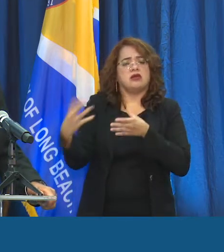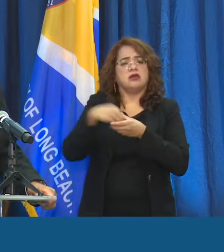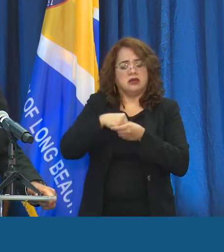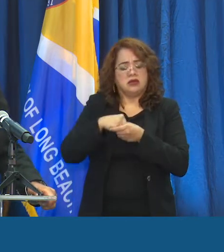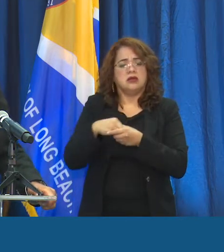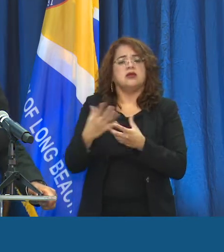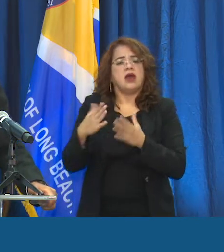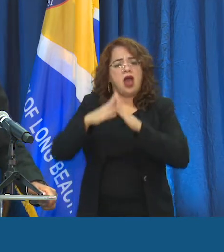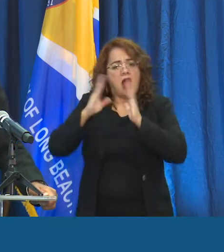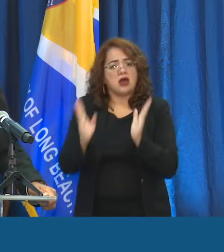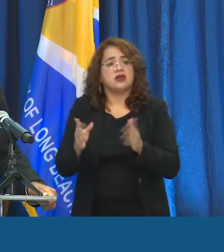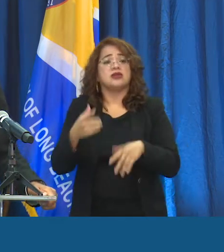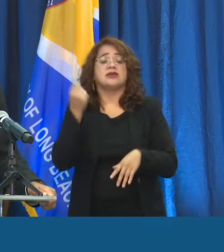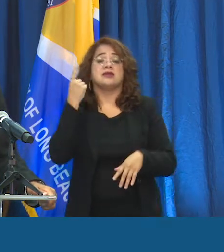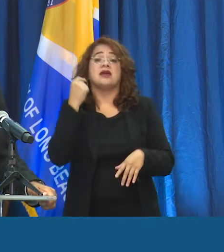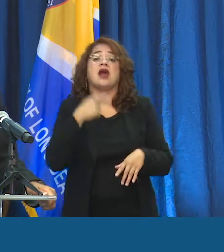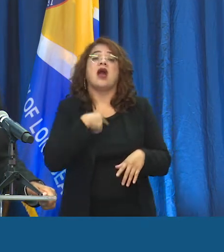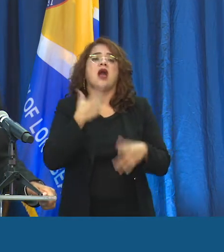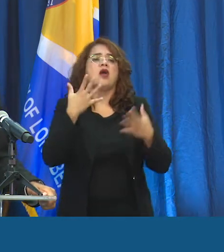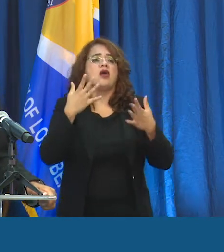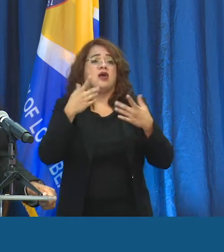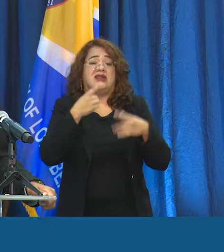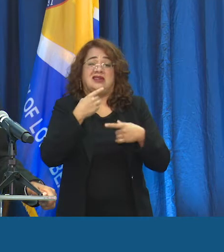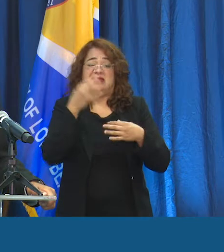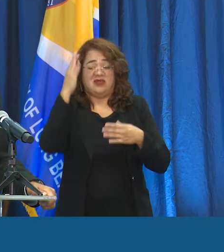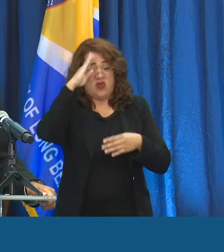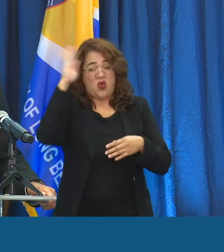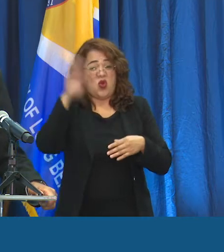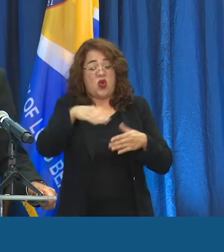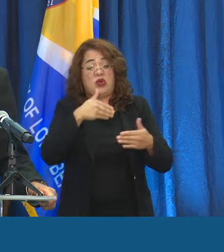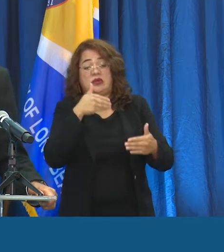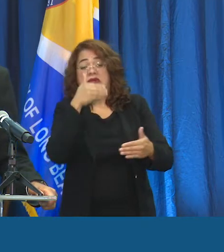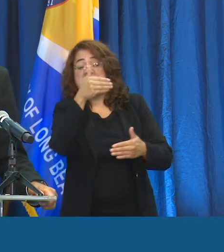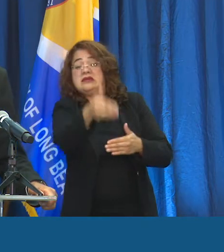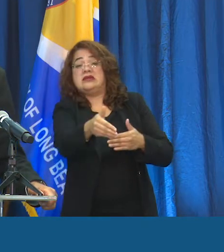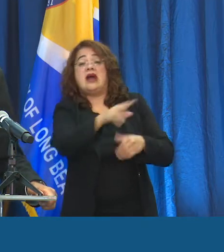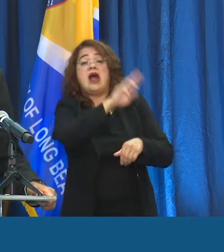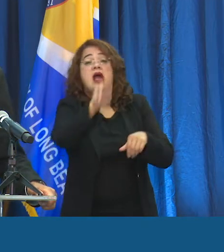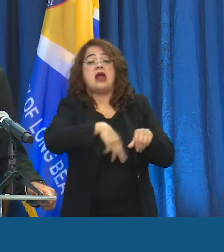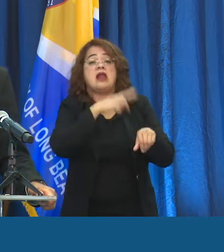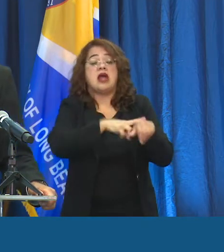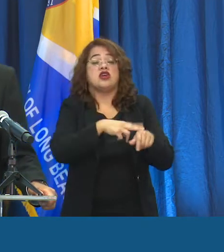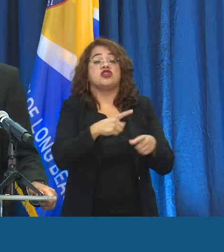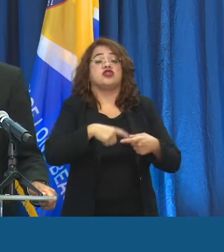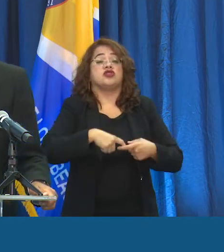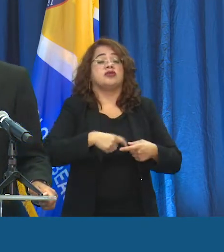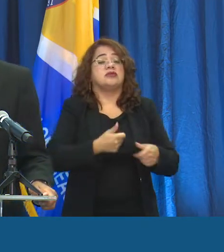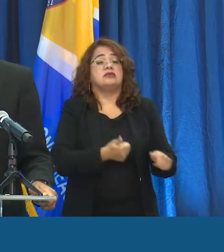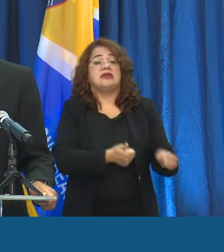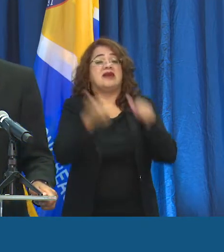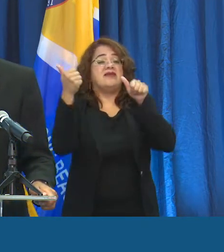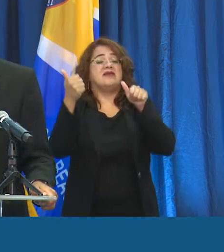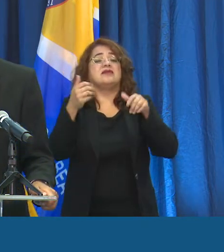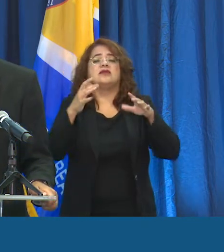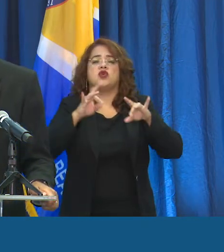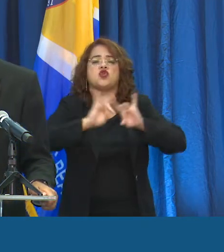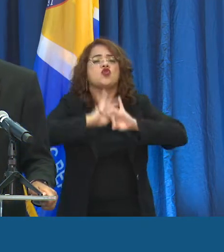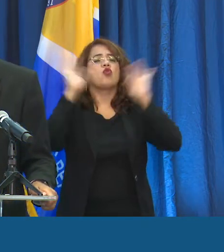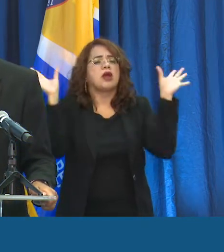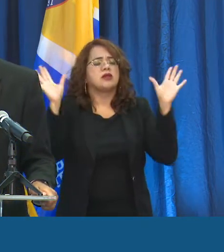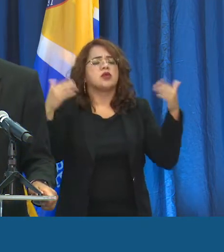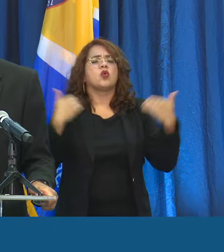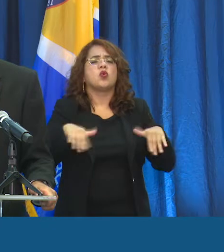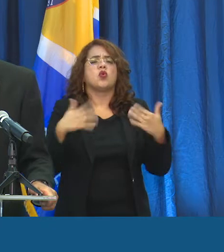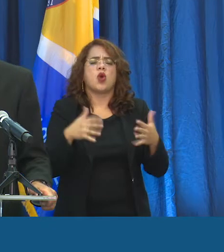a national eviction crisis, where we know that many folks, renters and tenants, are going to lose access to their